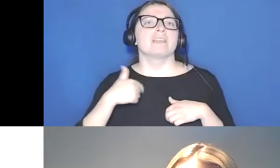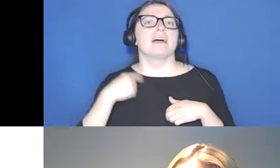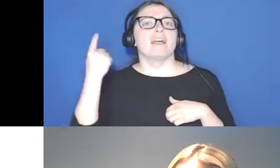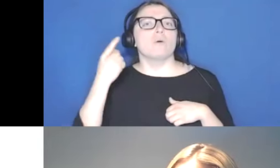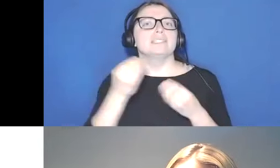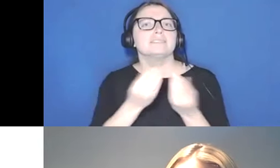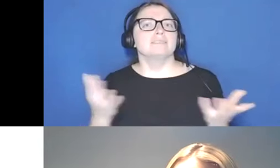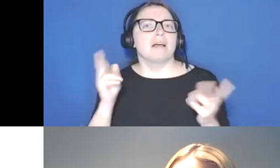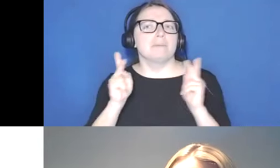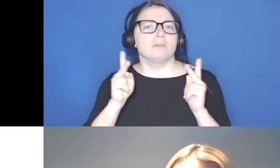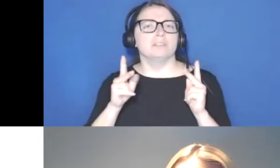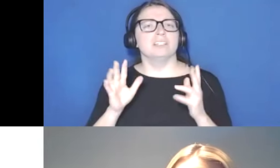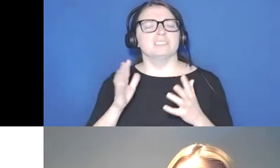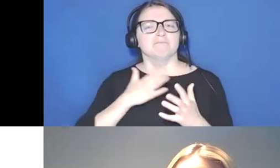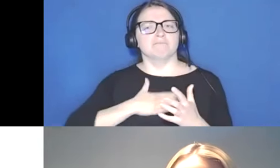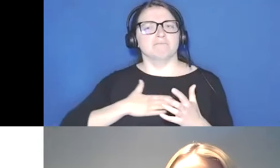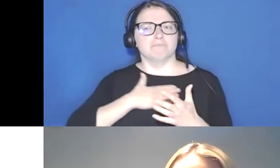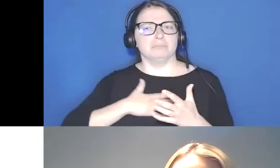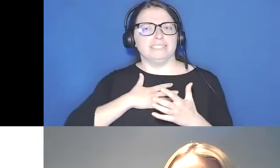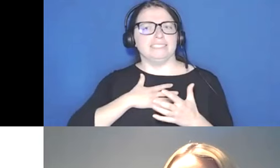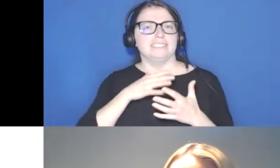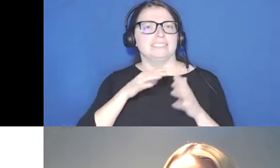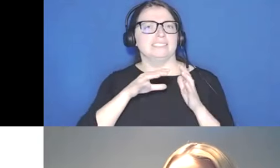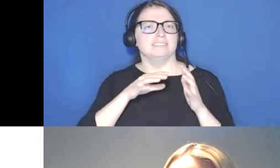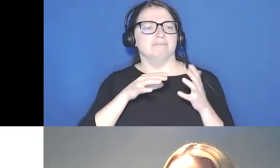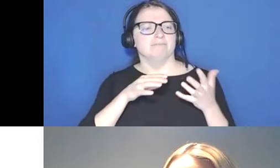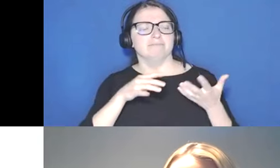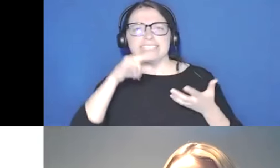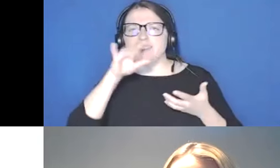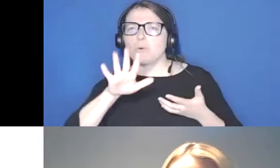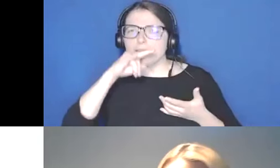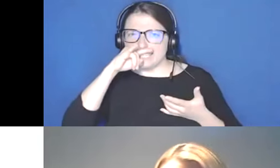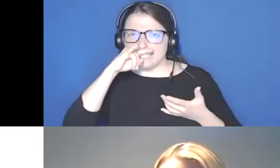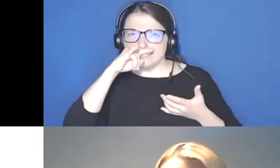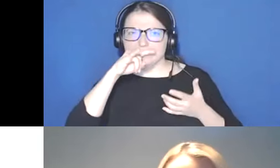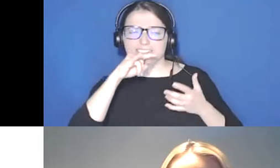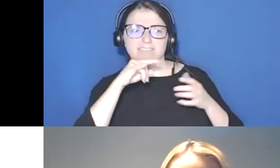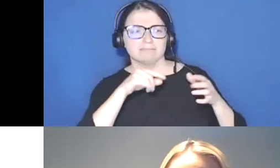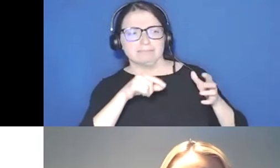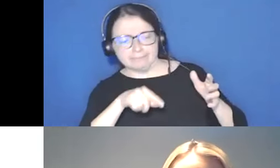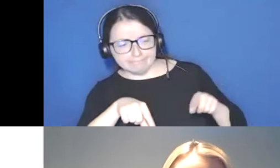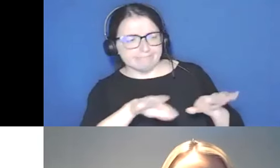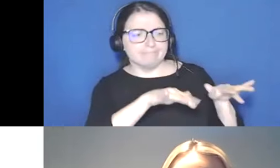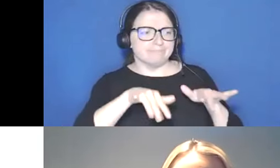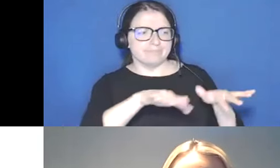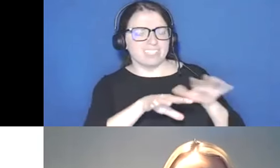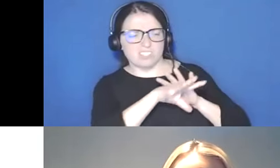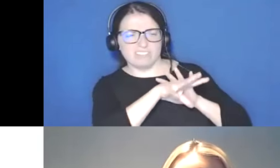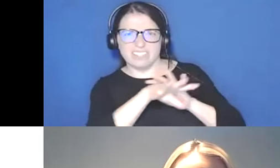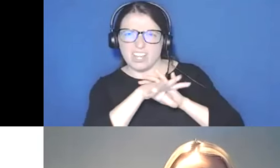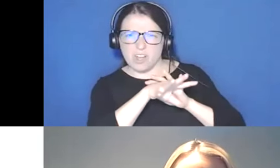take videos too of your kids. It's kind of like when you take your car to the mechanic